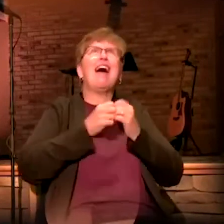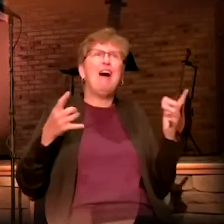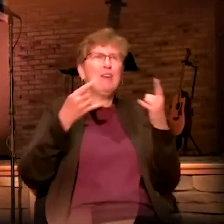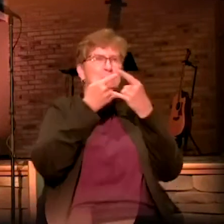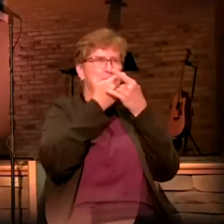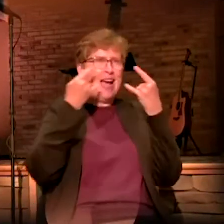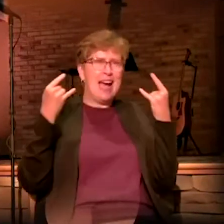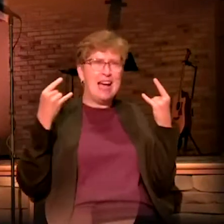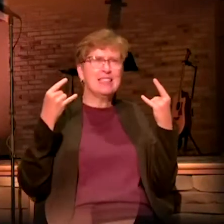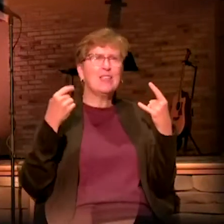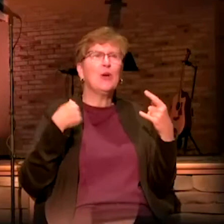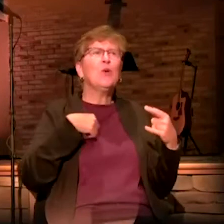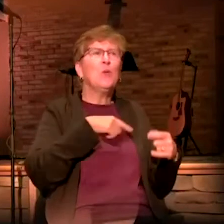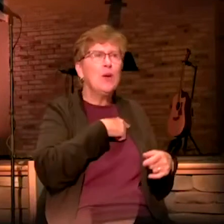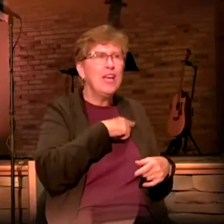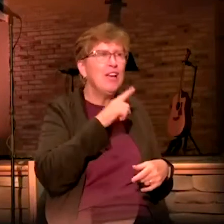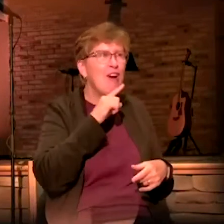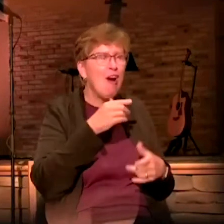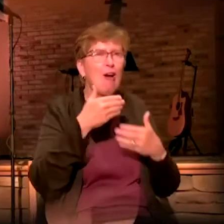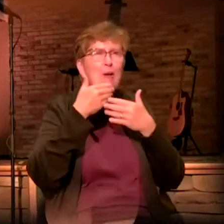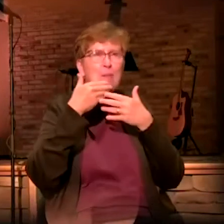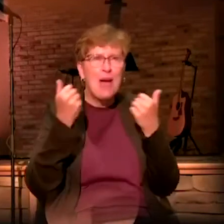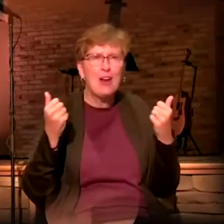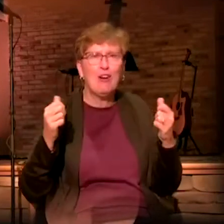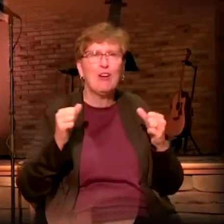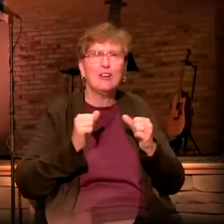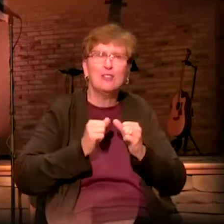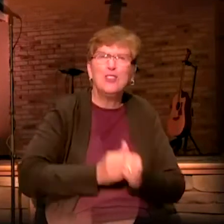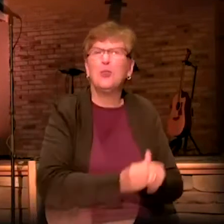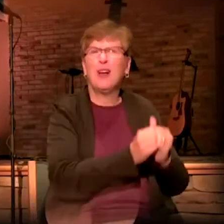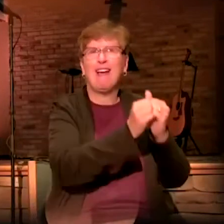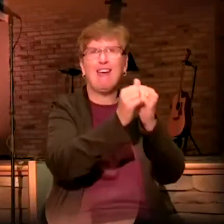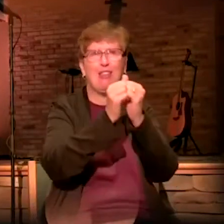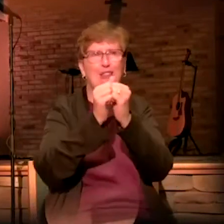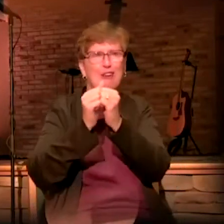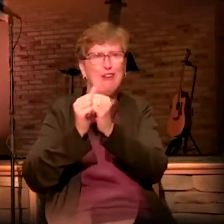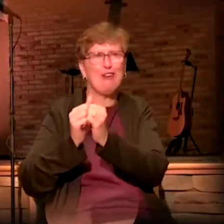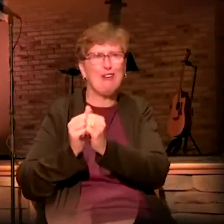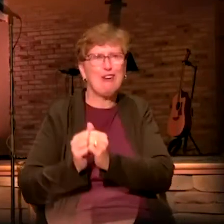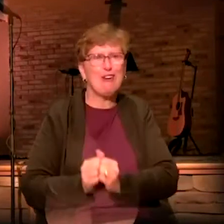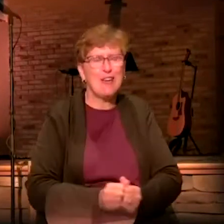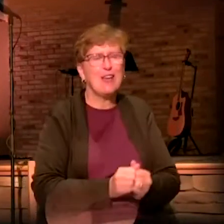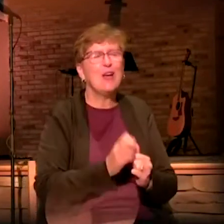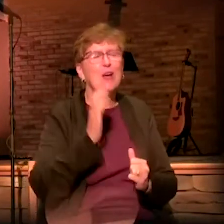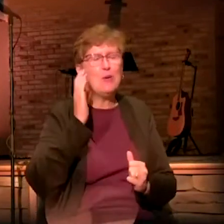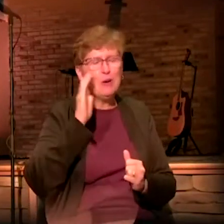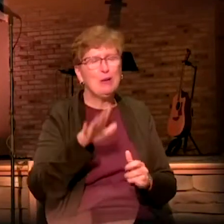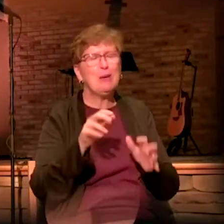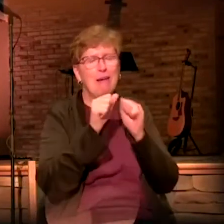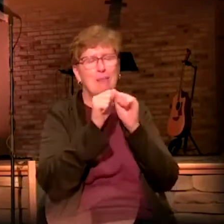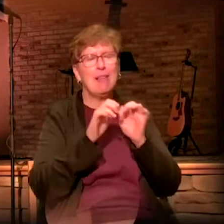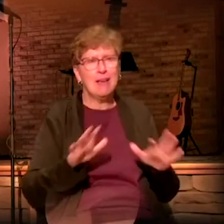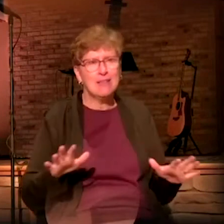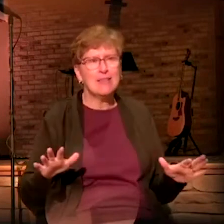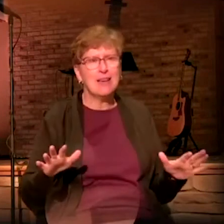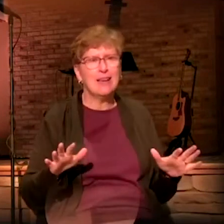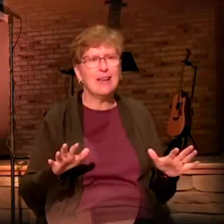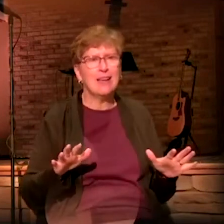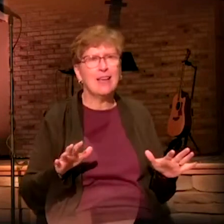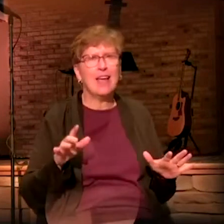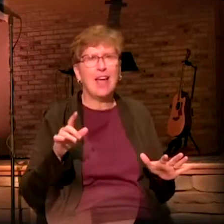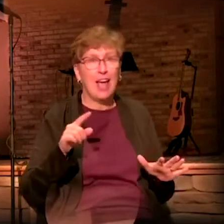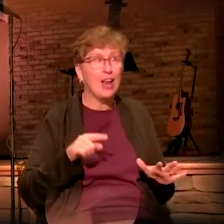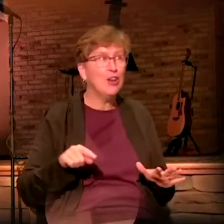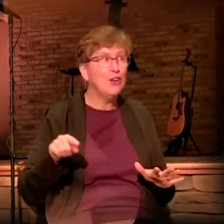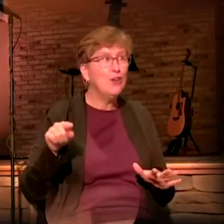We are better together. It will be a blessing. And you, in